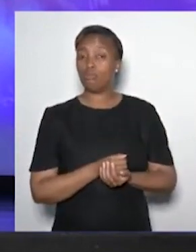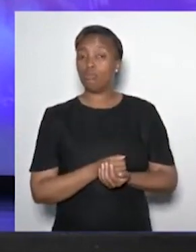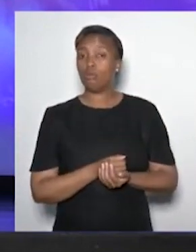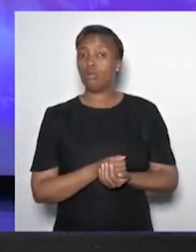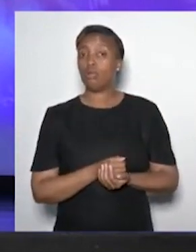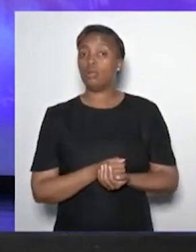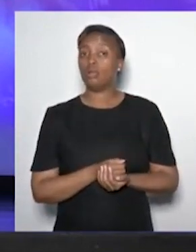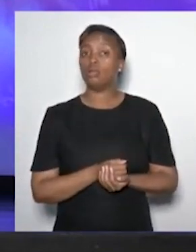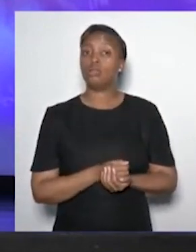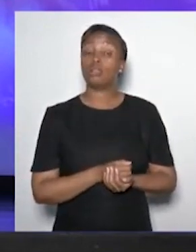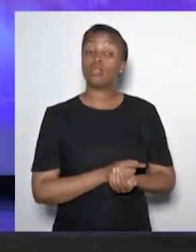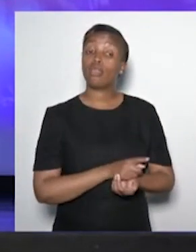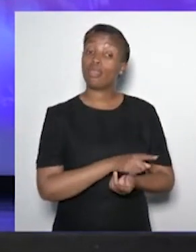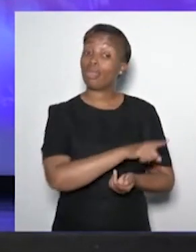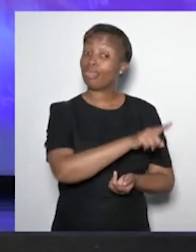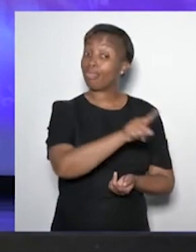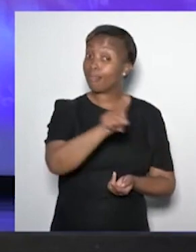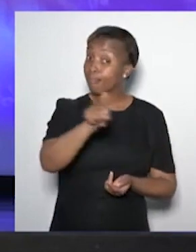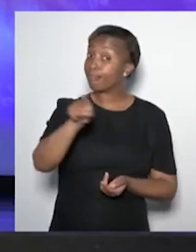they all